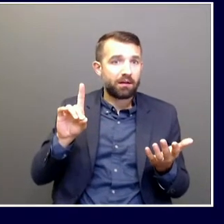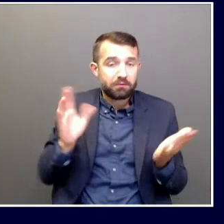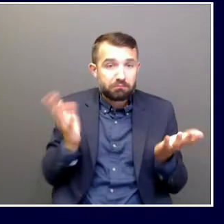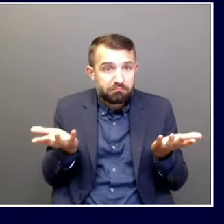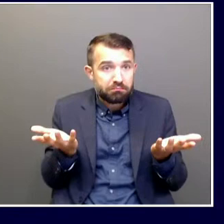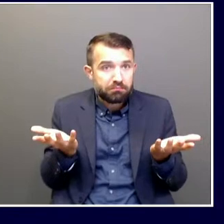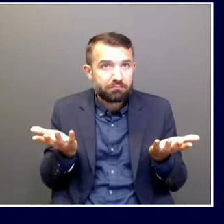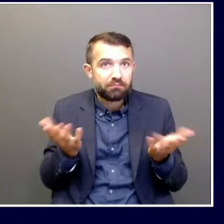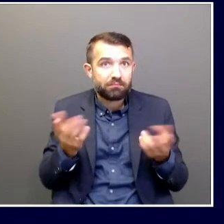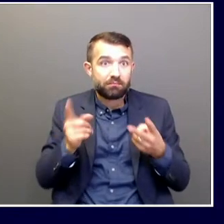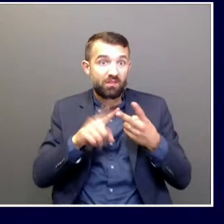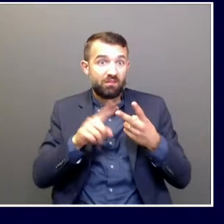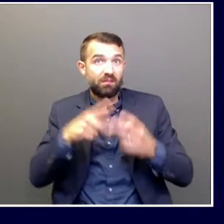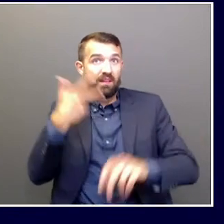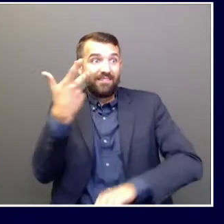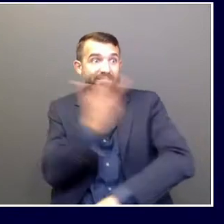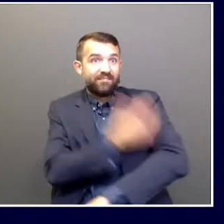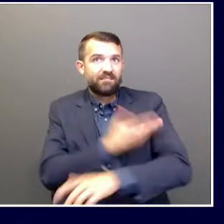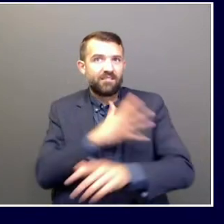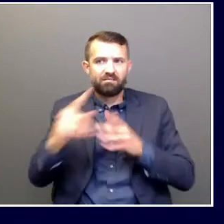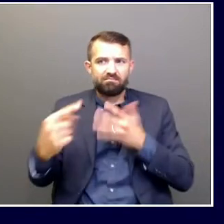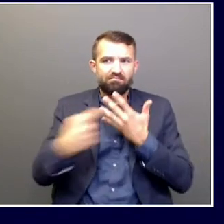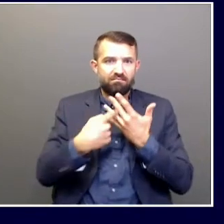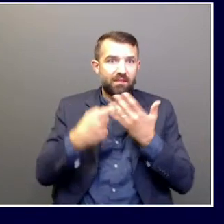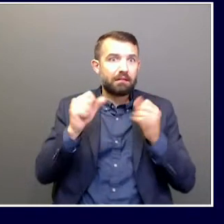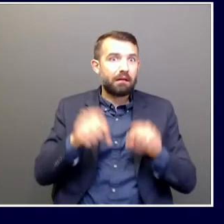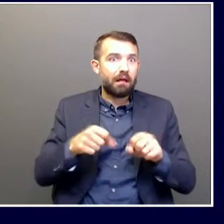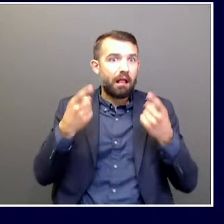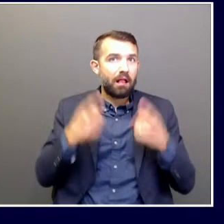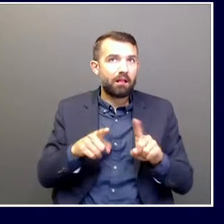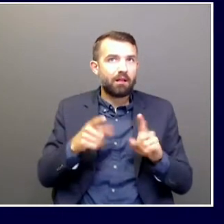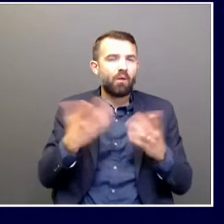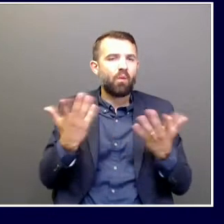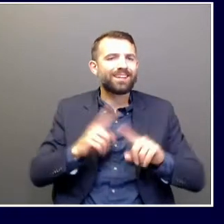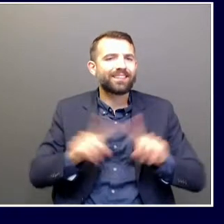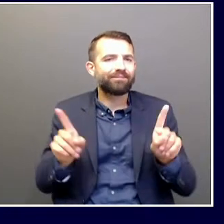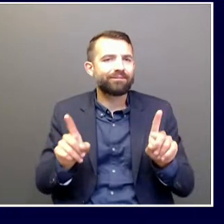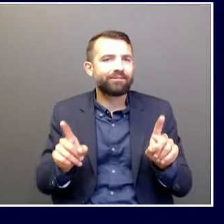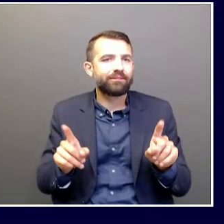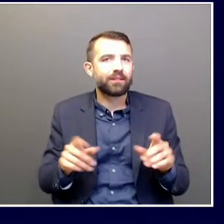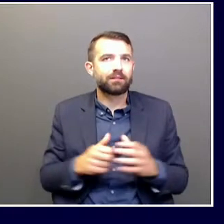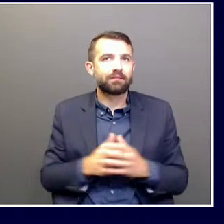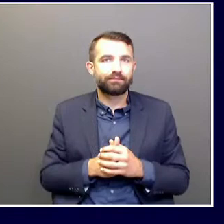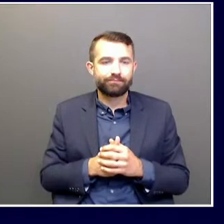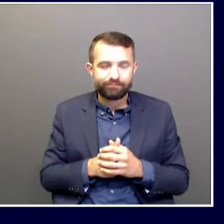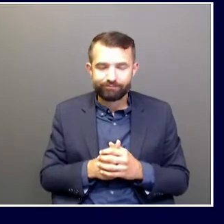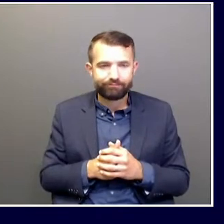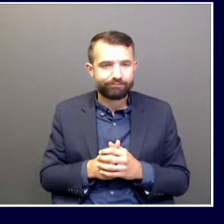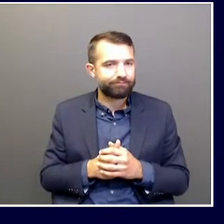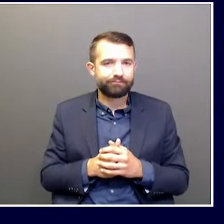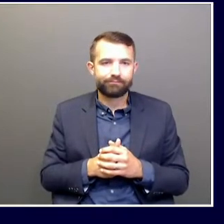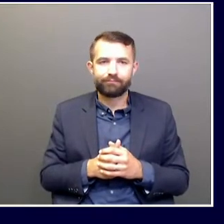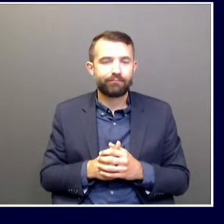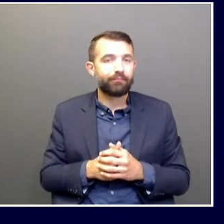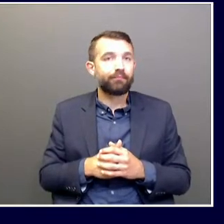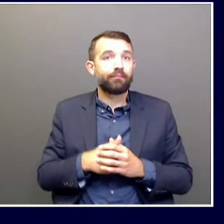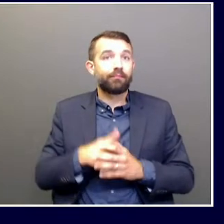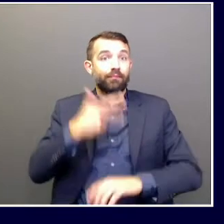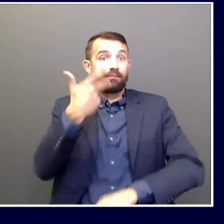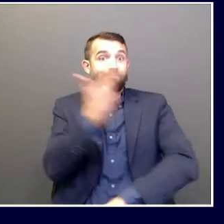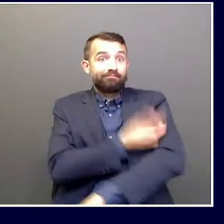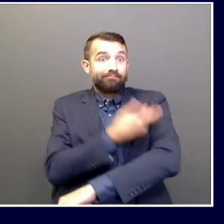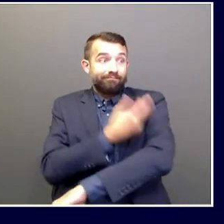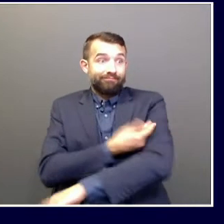There are so-called breakthrough cases. But as Dr. Shah has said, the likelihood of your getting hospitalized is so much